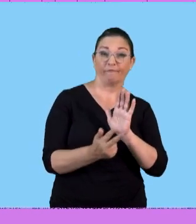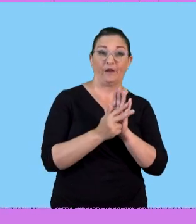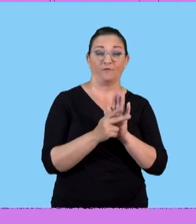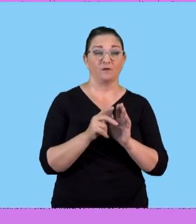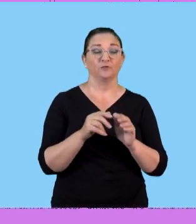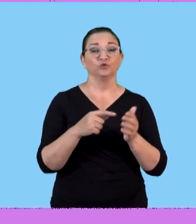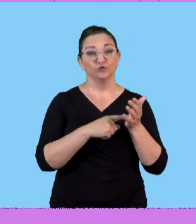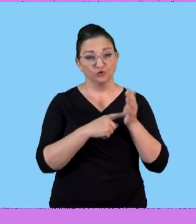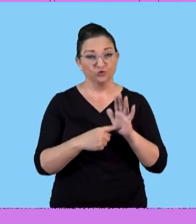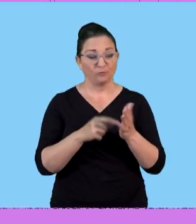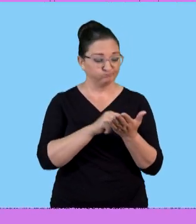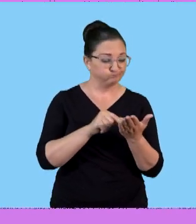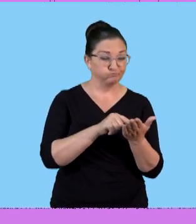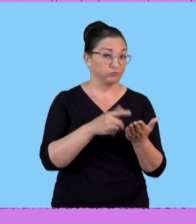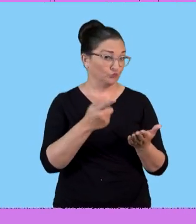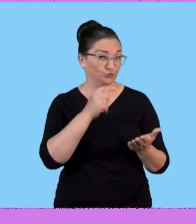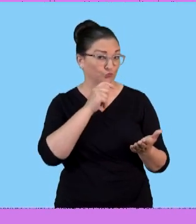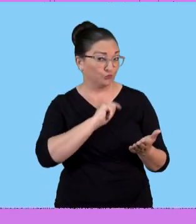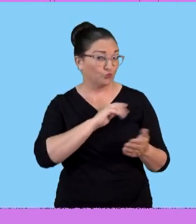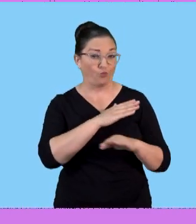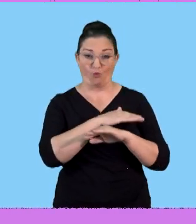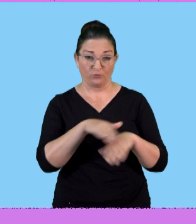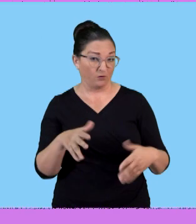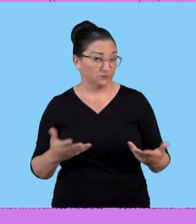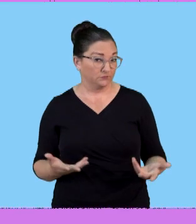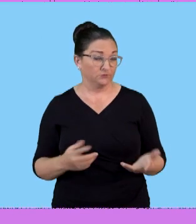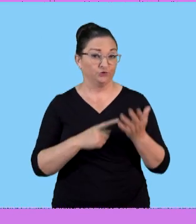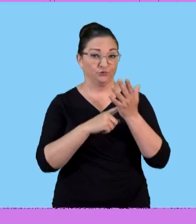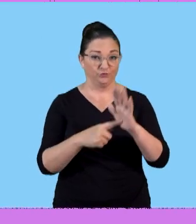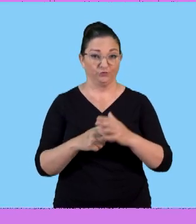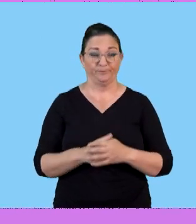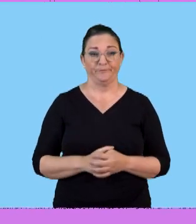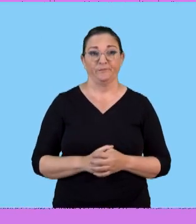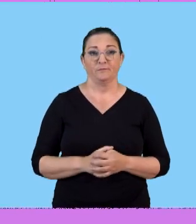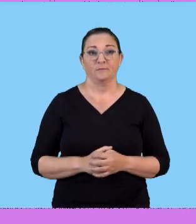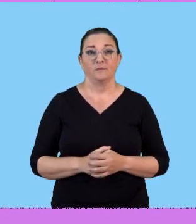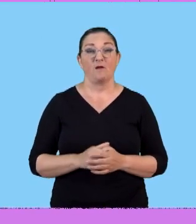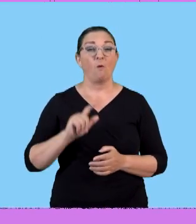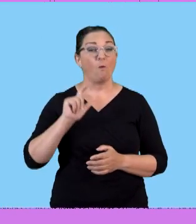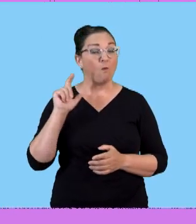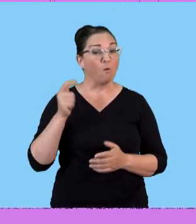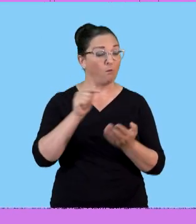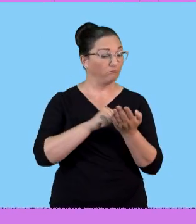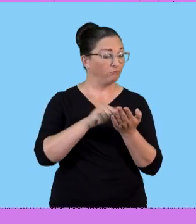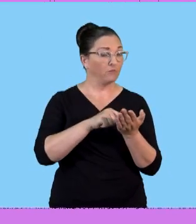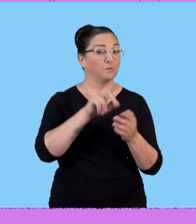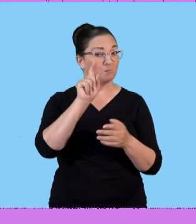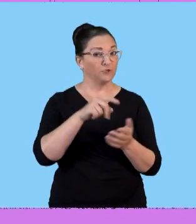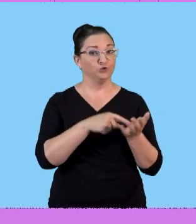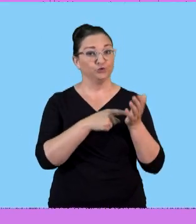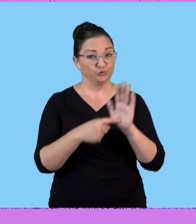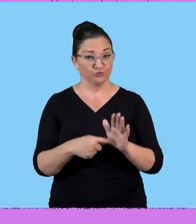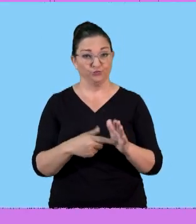all calculations whether his claim is valid or not. Okay, verify showing all calculations whether his